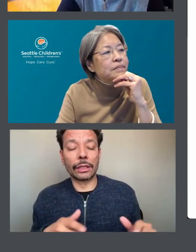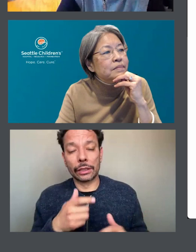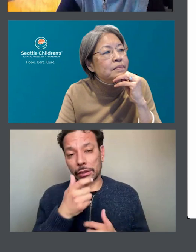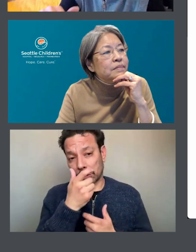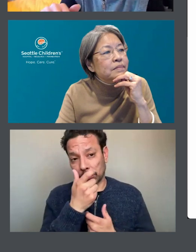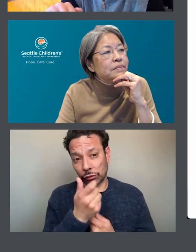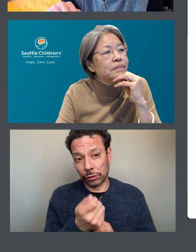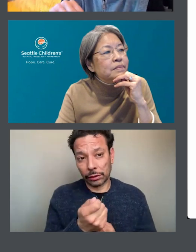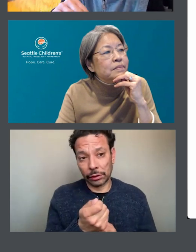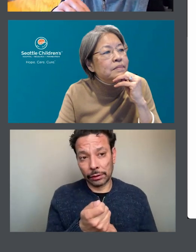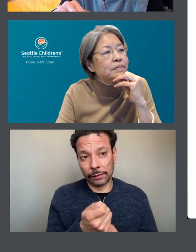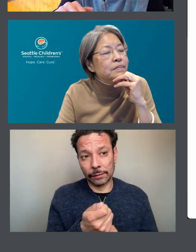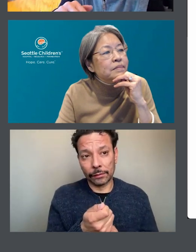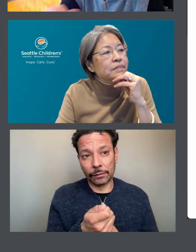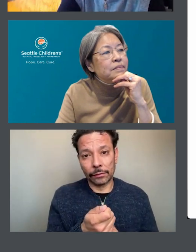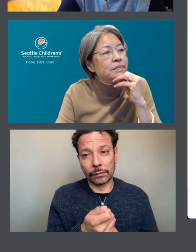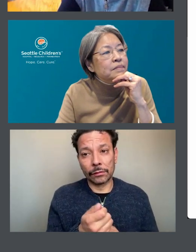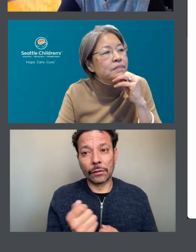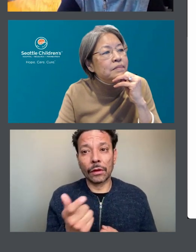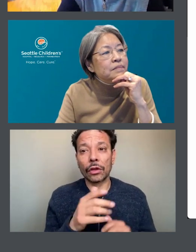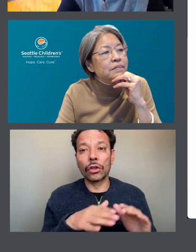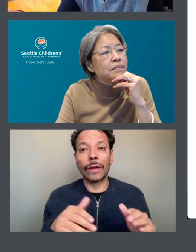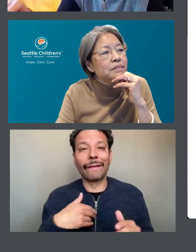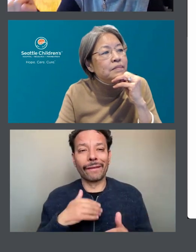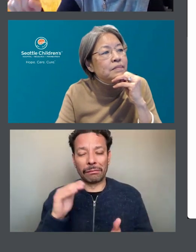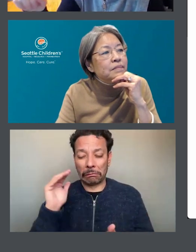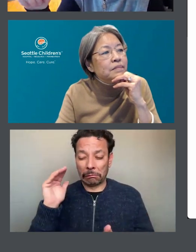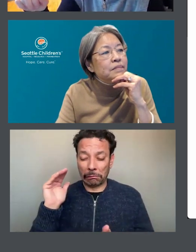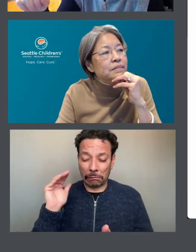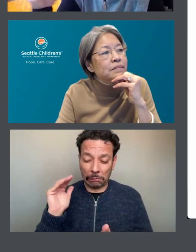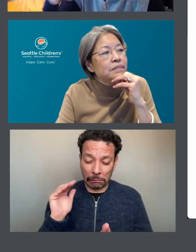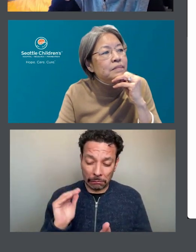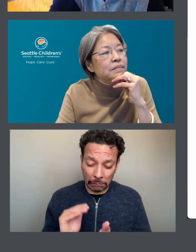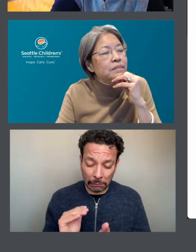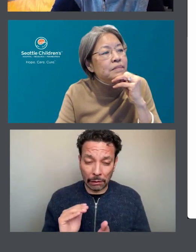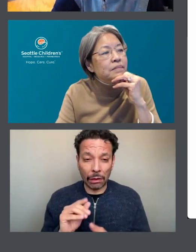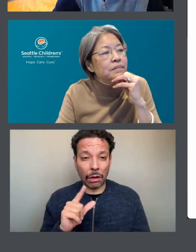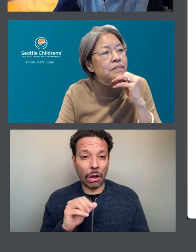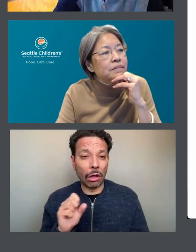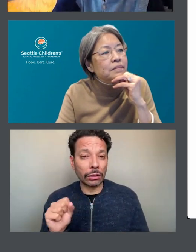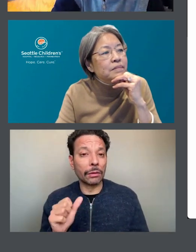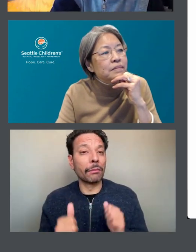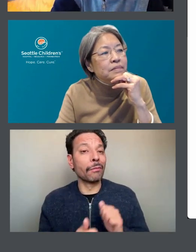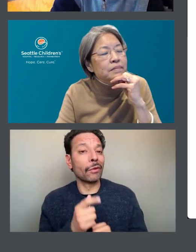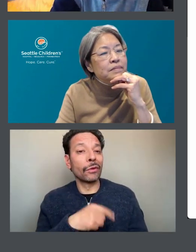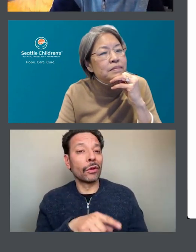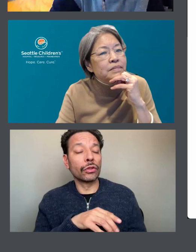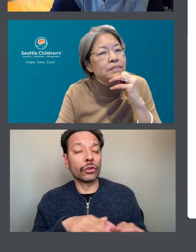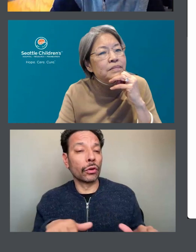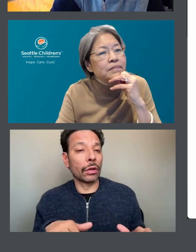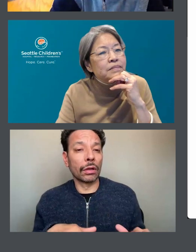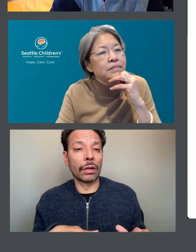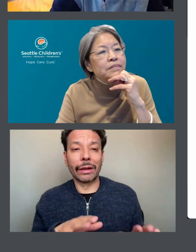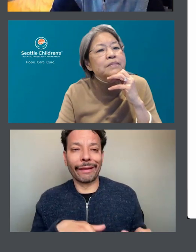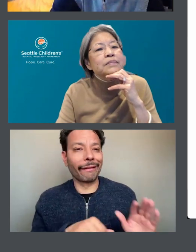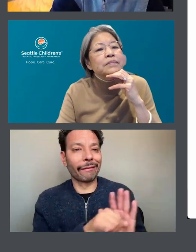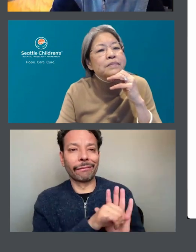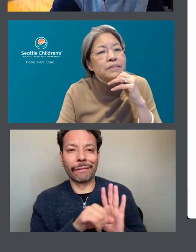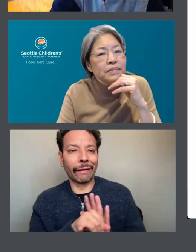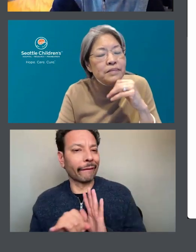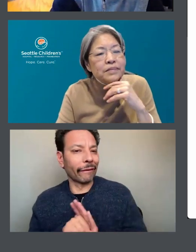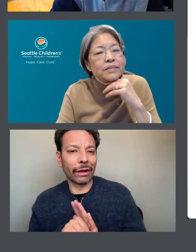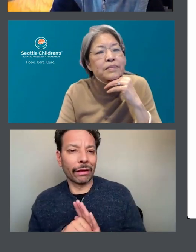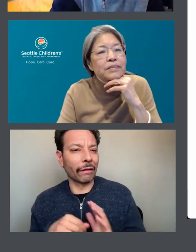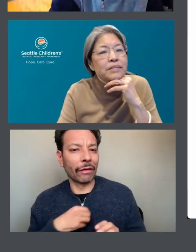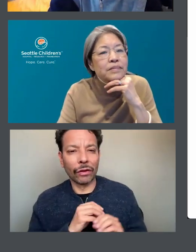interestingly, because that was all children with minimal loss, most of those children had not been identified with